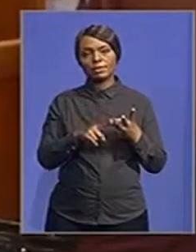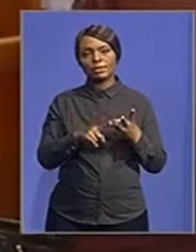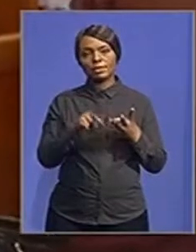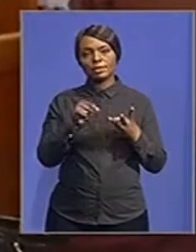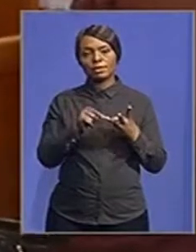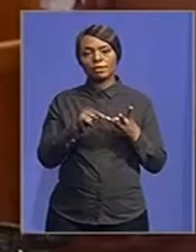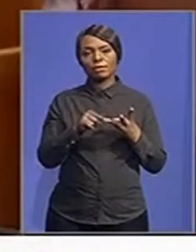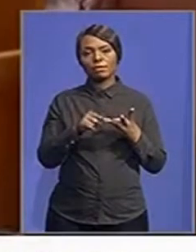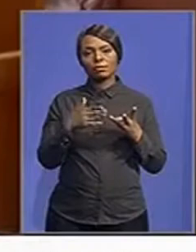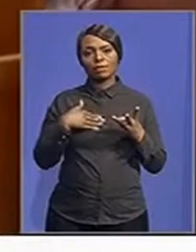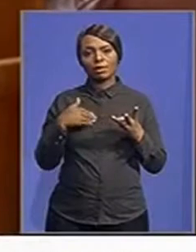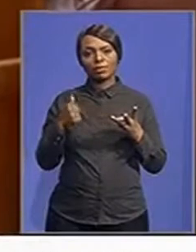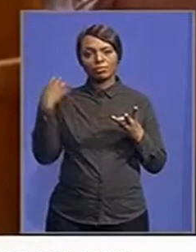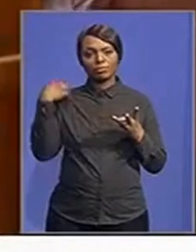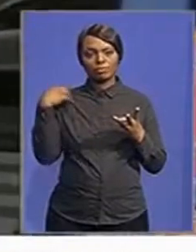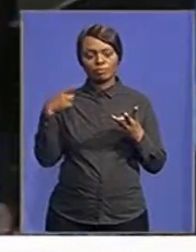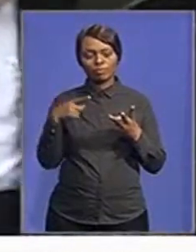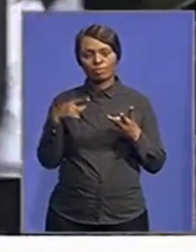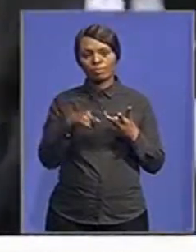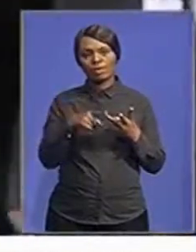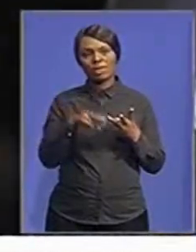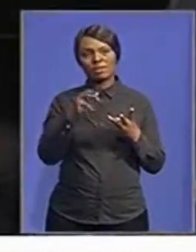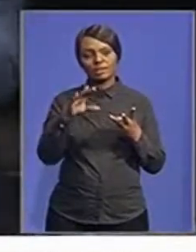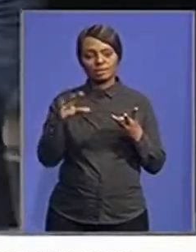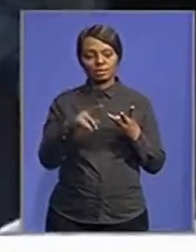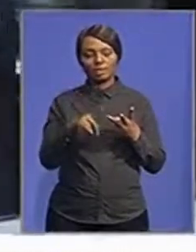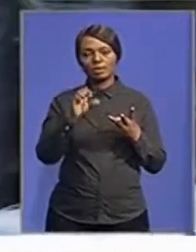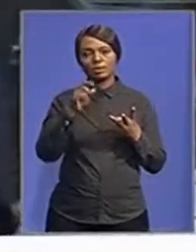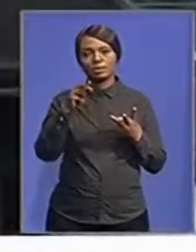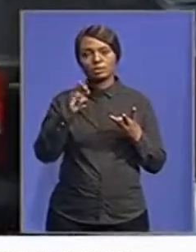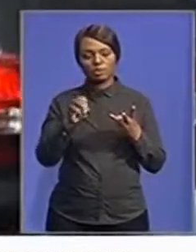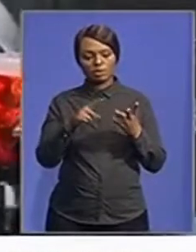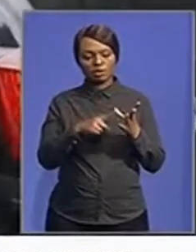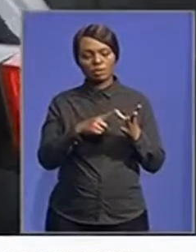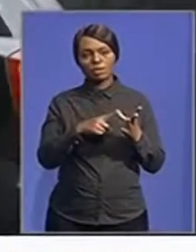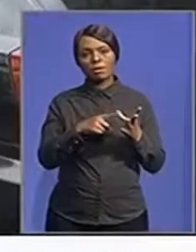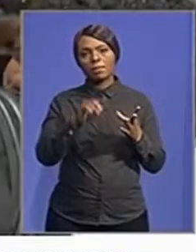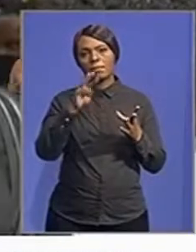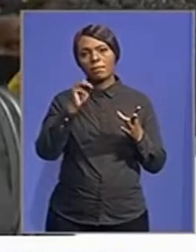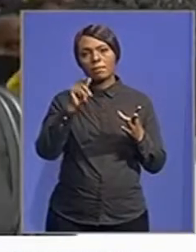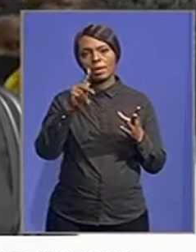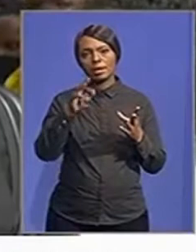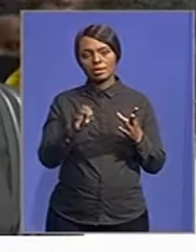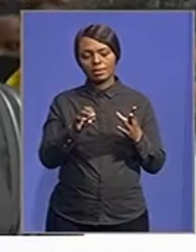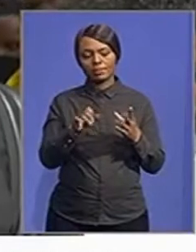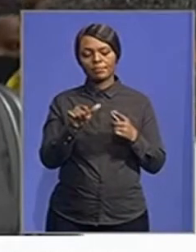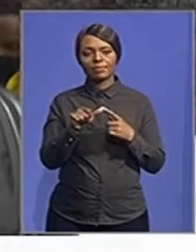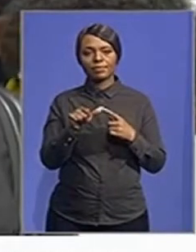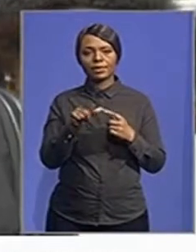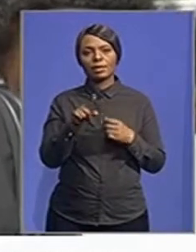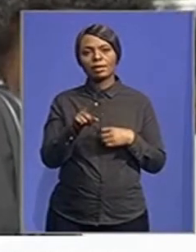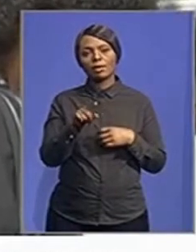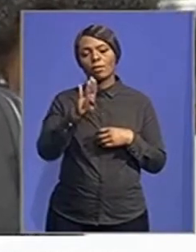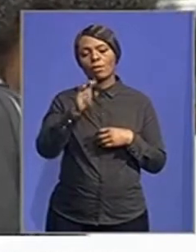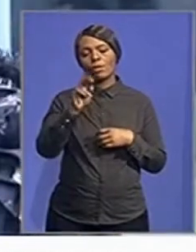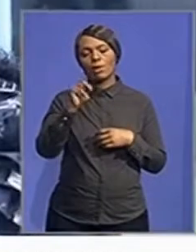Kapa Botjhabela Sindiswa Gomba, motlatsa modulasetulo wa mokga KwaZulu-Natal Mike Mabuyakhulu, setho sa komiti e kgolo